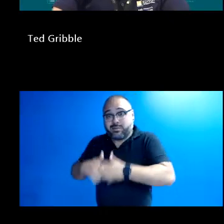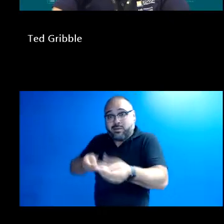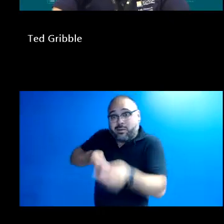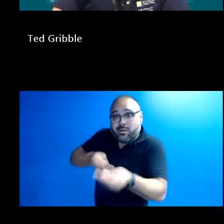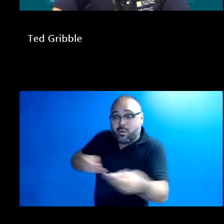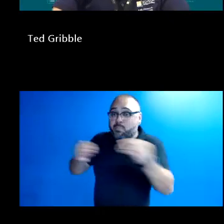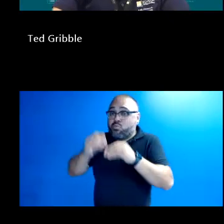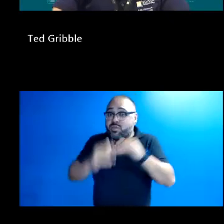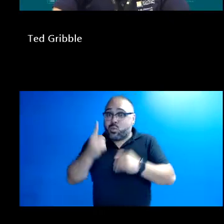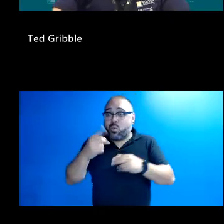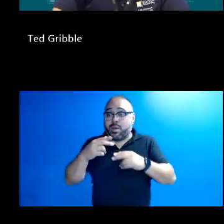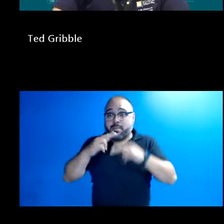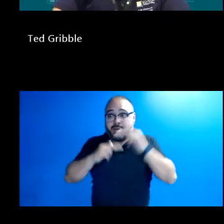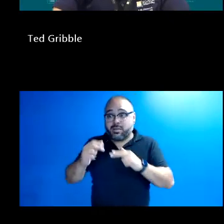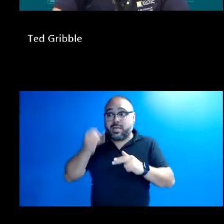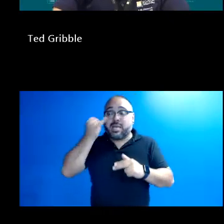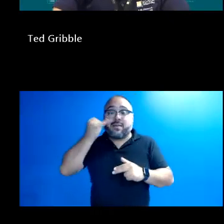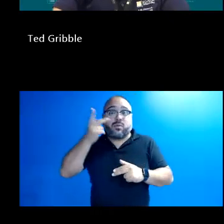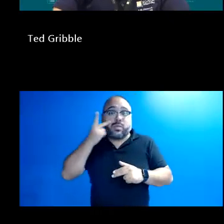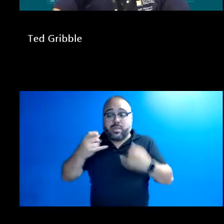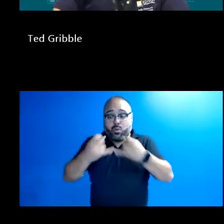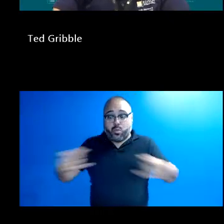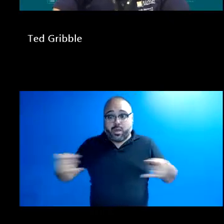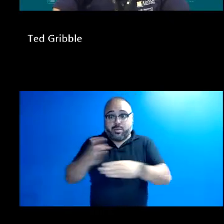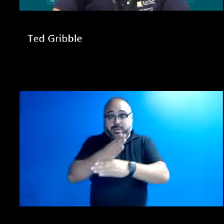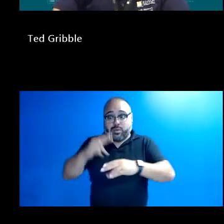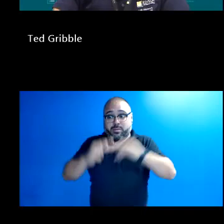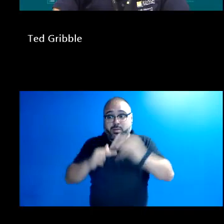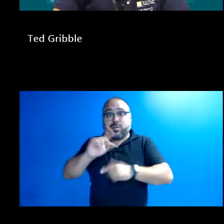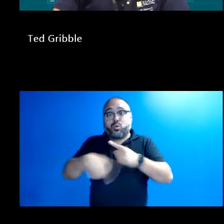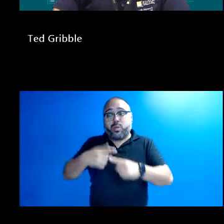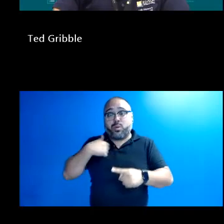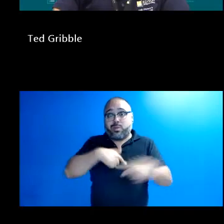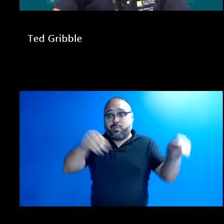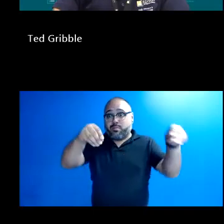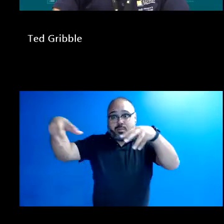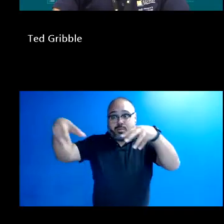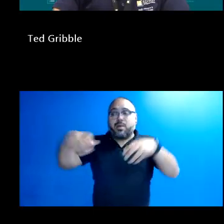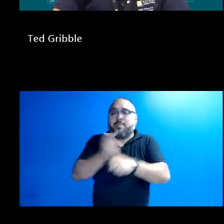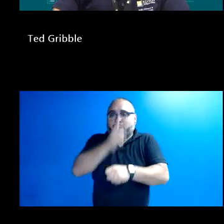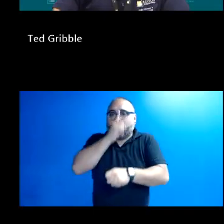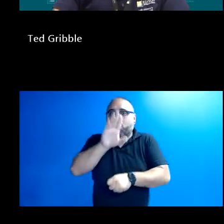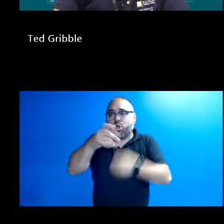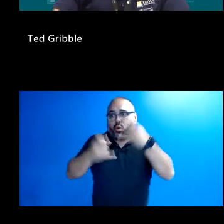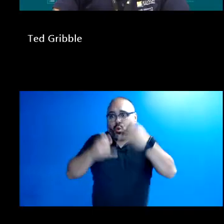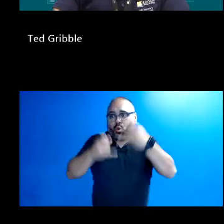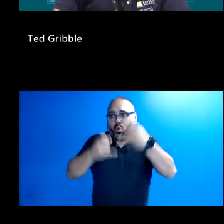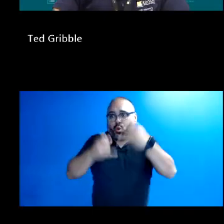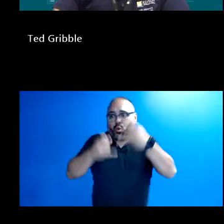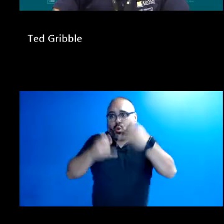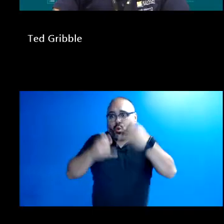wires between the buildings, when we re-energize, you need to make sure that your wires are all secure and safe.